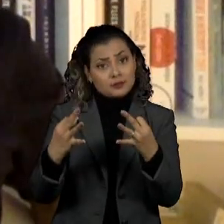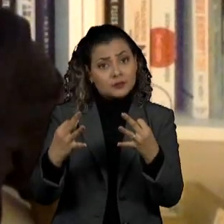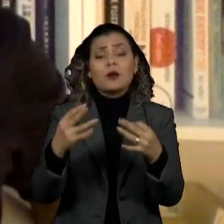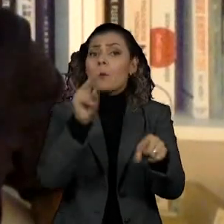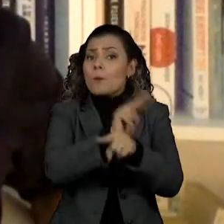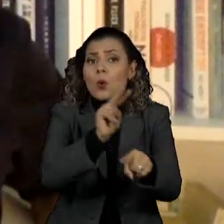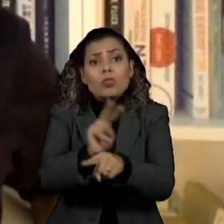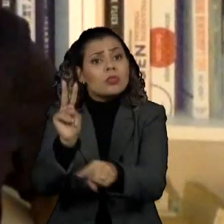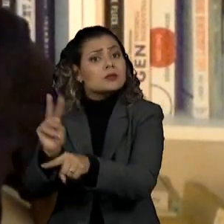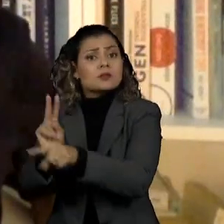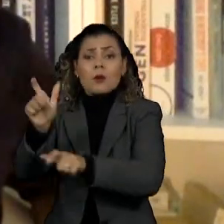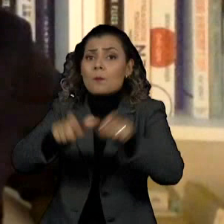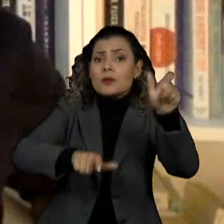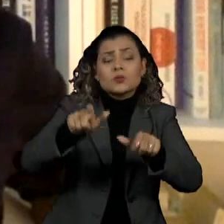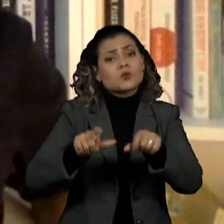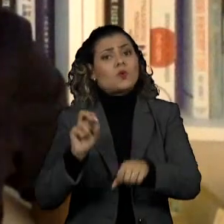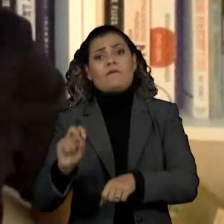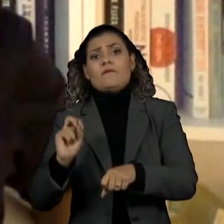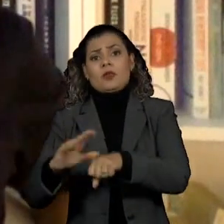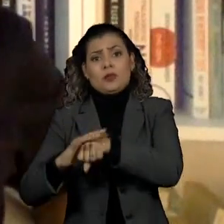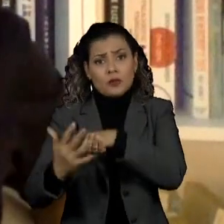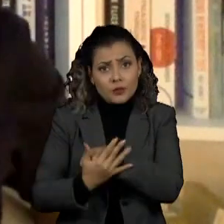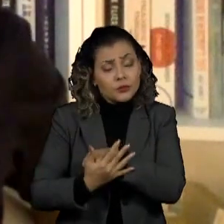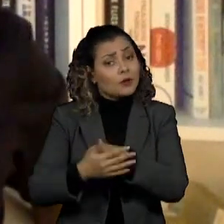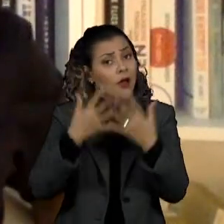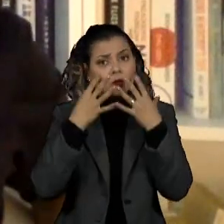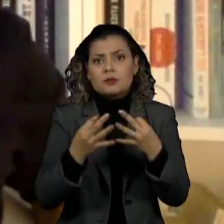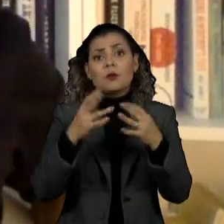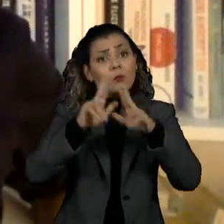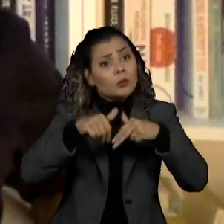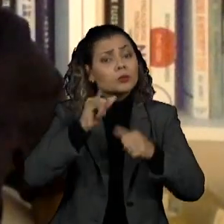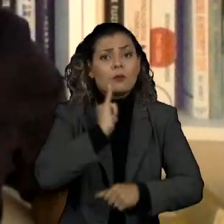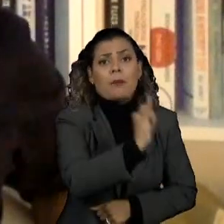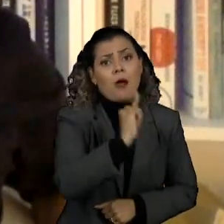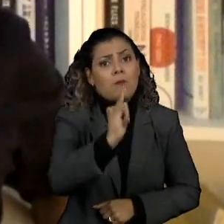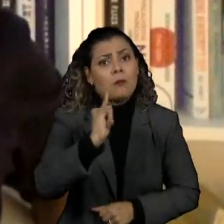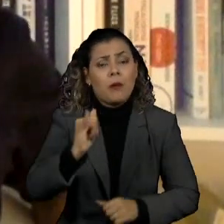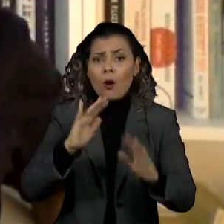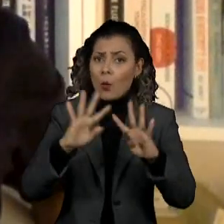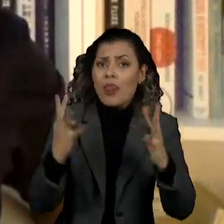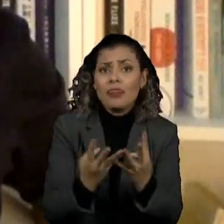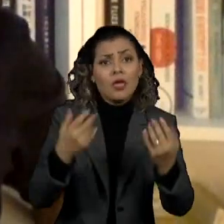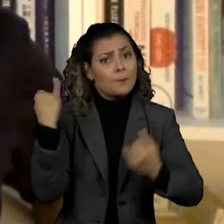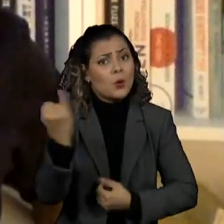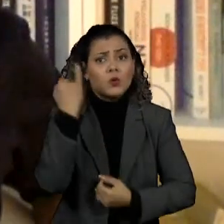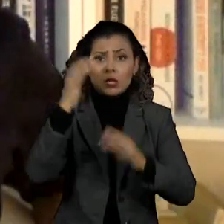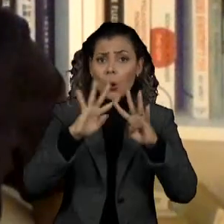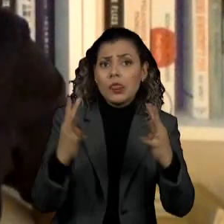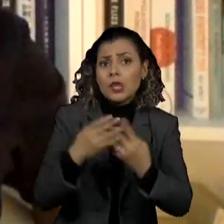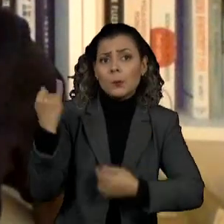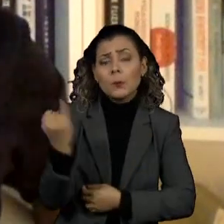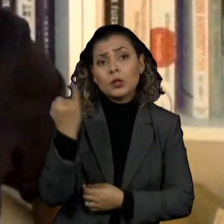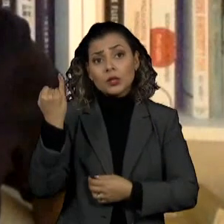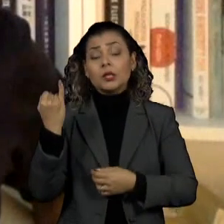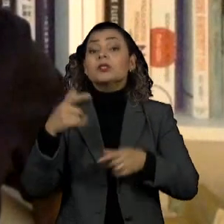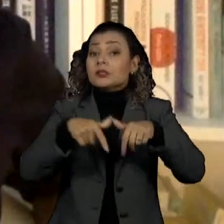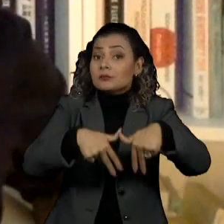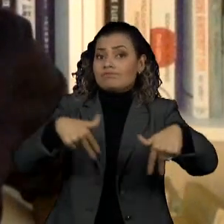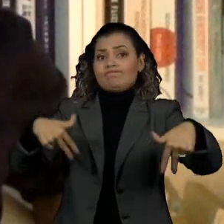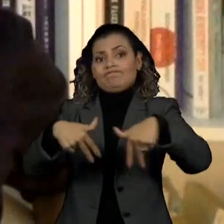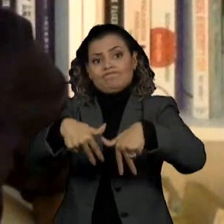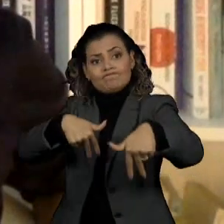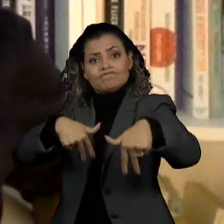against the virus. This is why we emphasize the value of quarantine and social distancing,